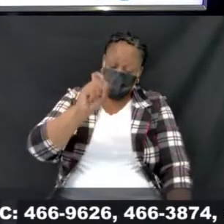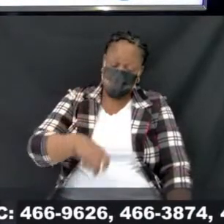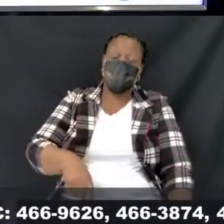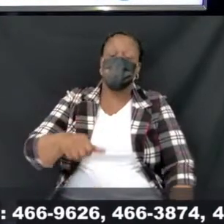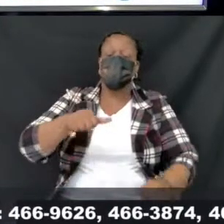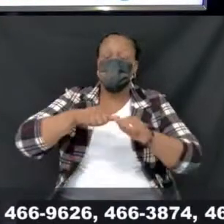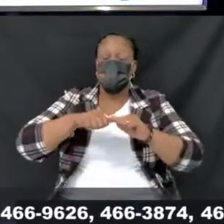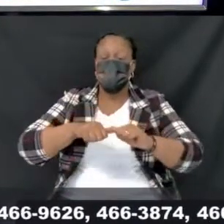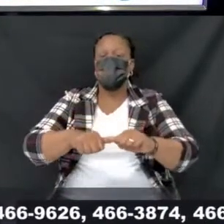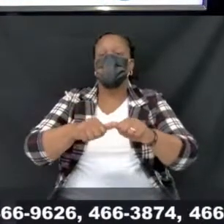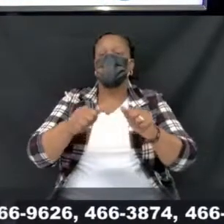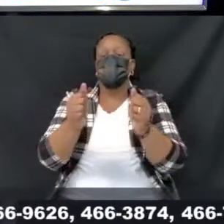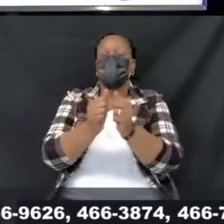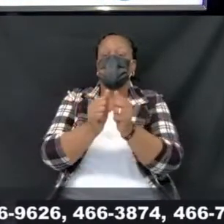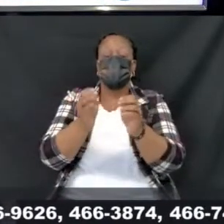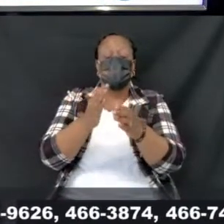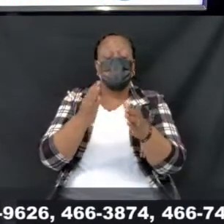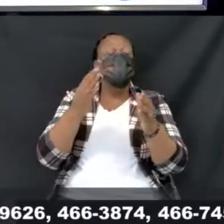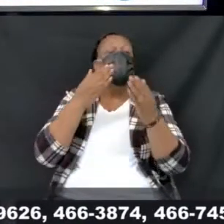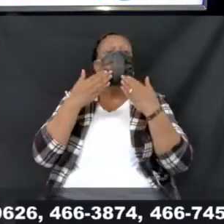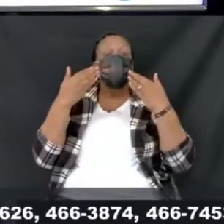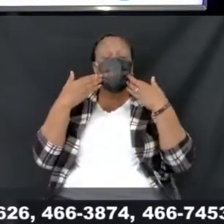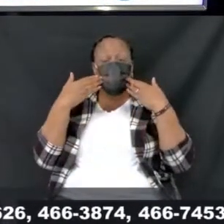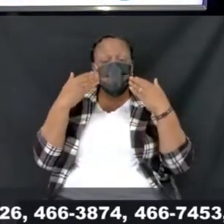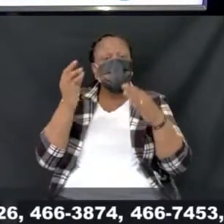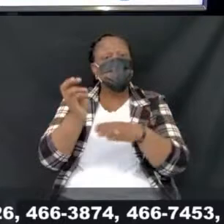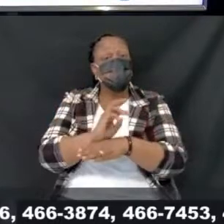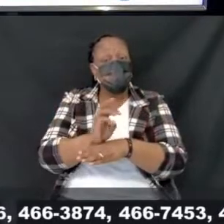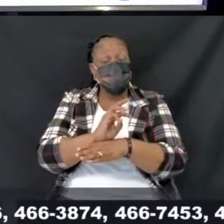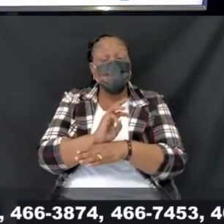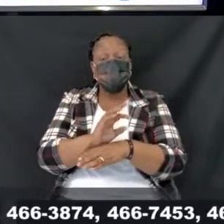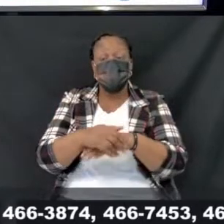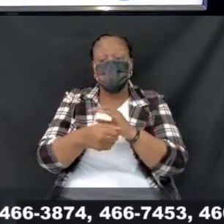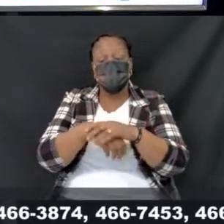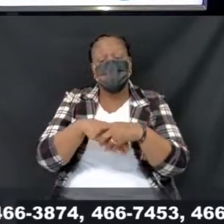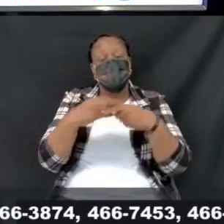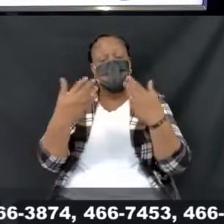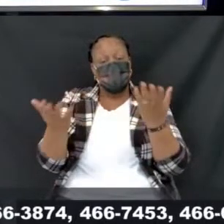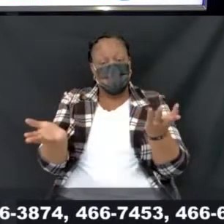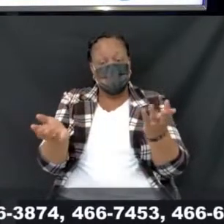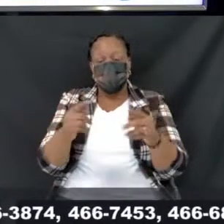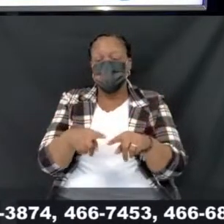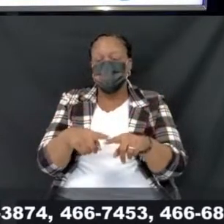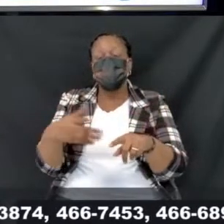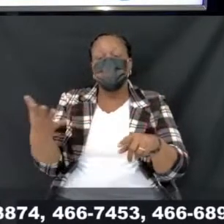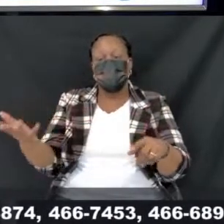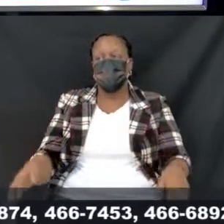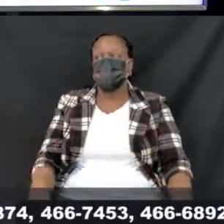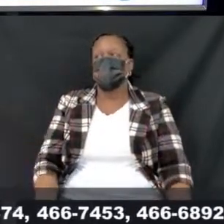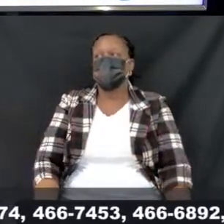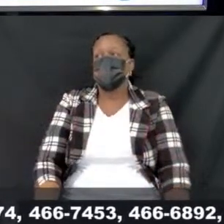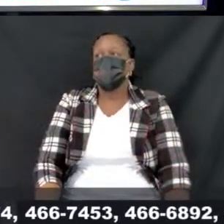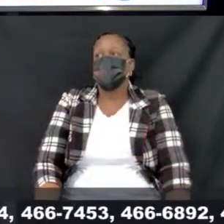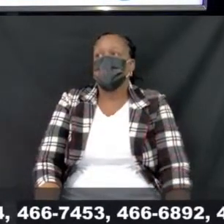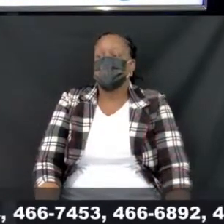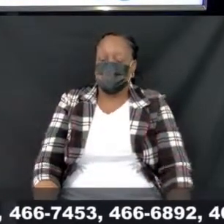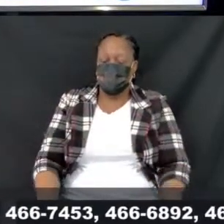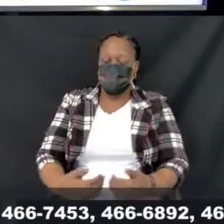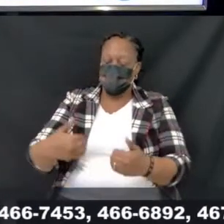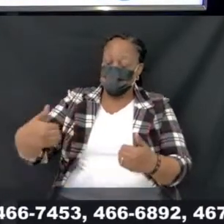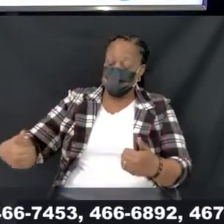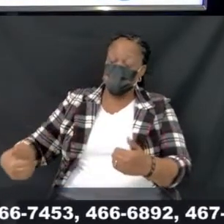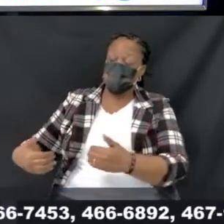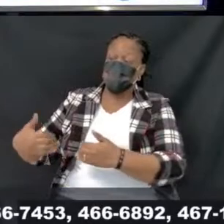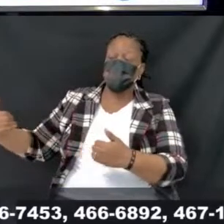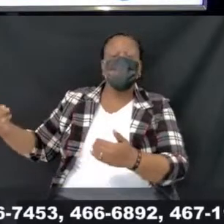I have been contacted by a number of business owners questioning about the protocols. For example, the distancing. They have